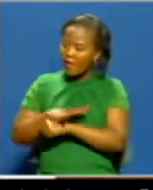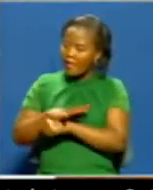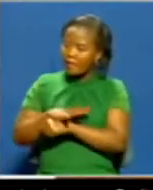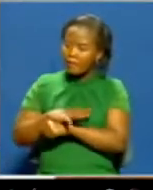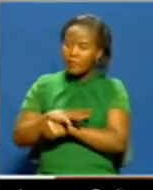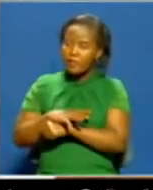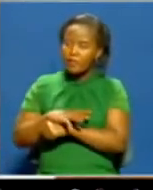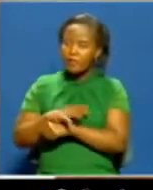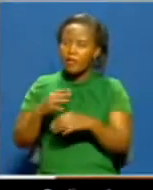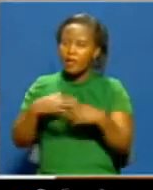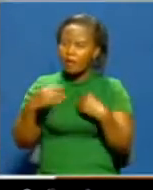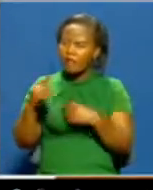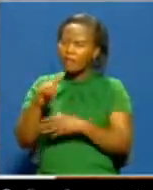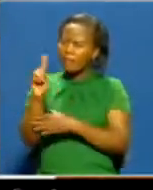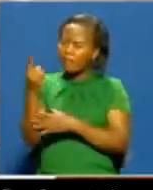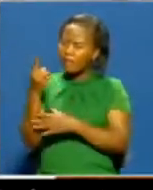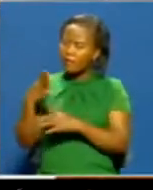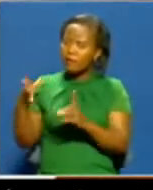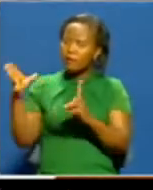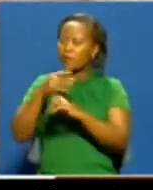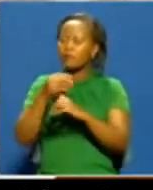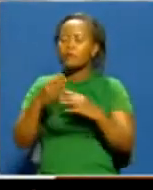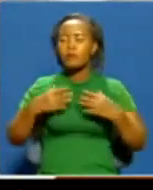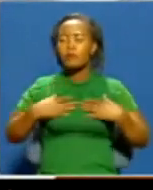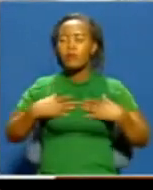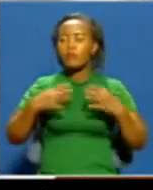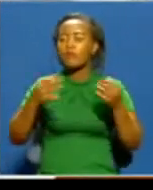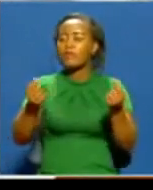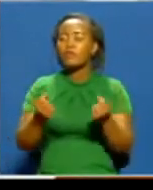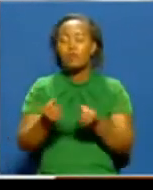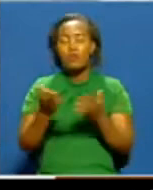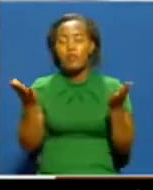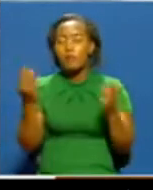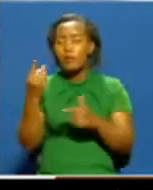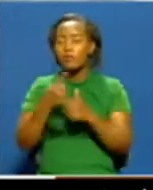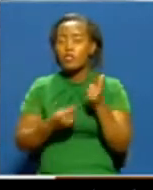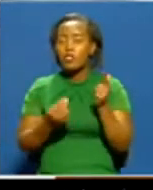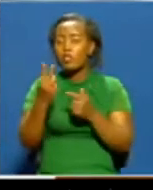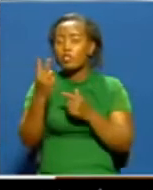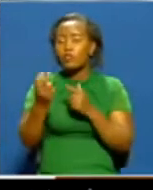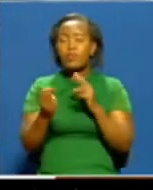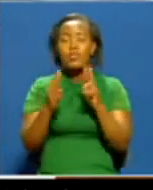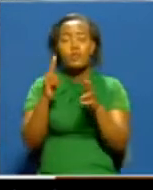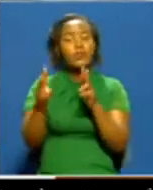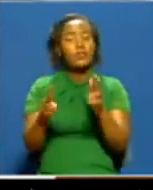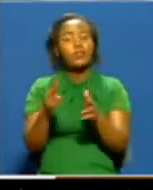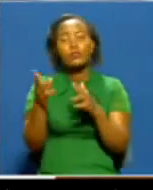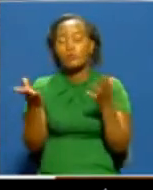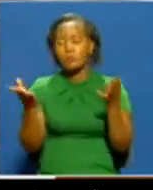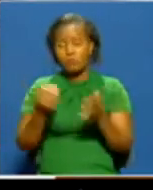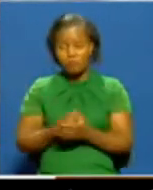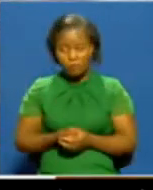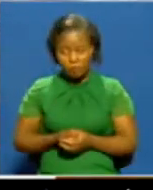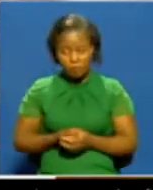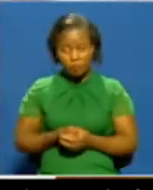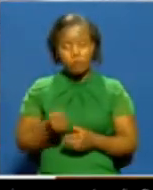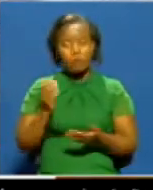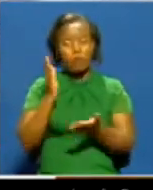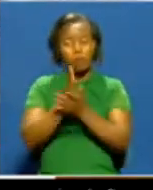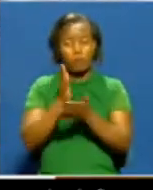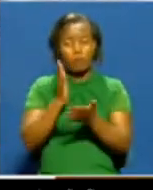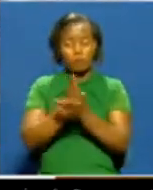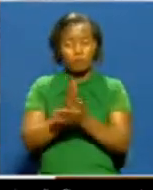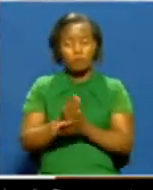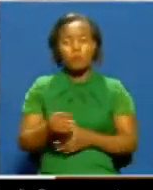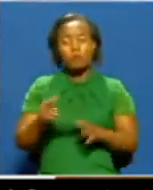has journey to attaining universal health coverage by 2022? I think it has really fast-tracked it. Yes. You know, the issues that we